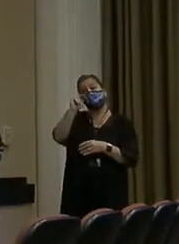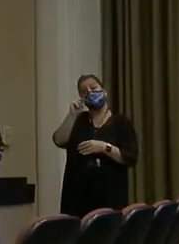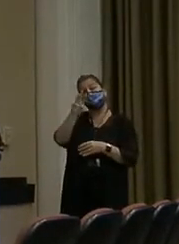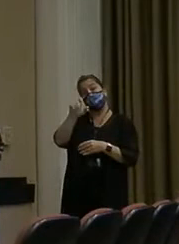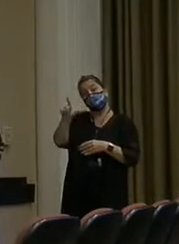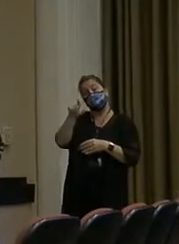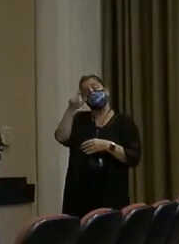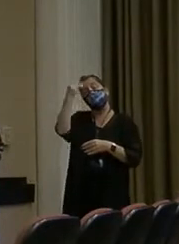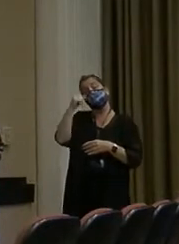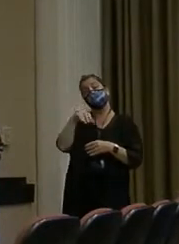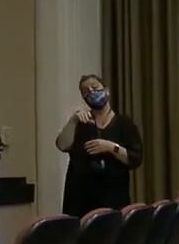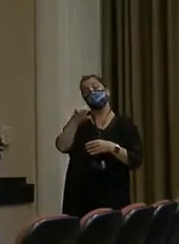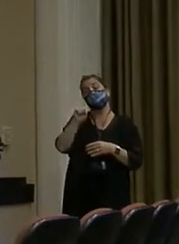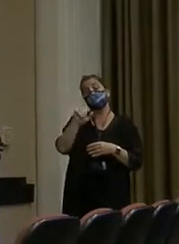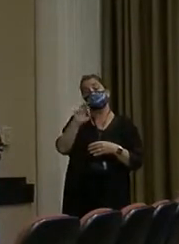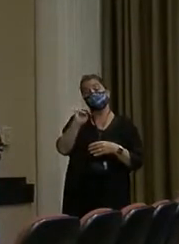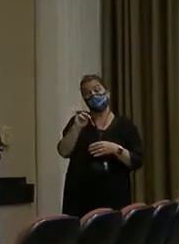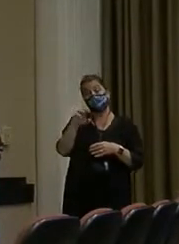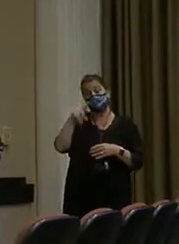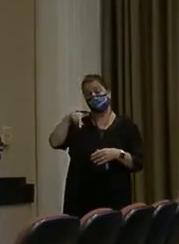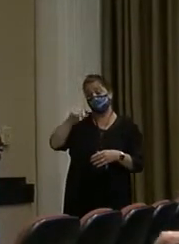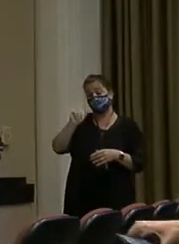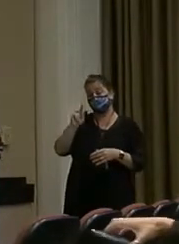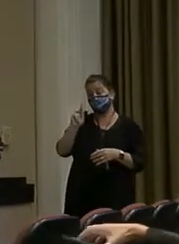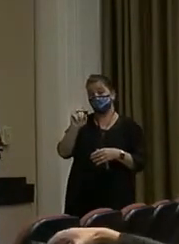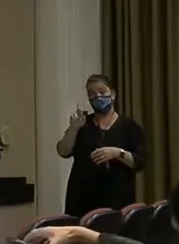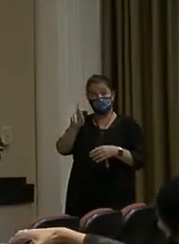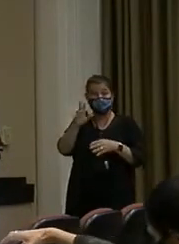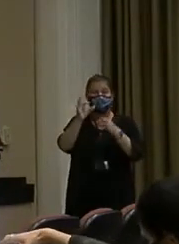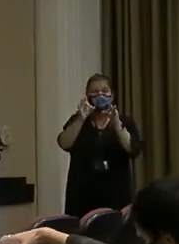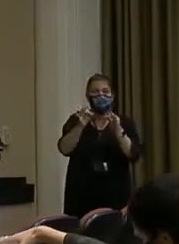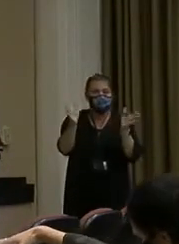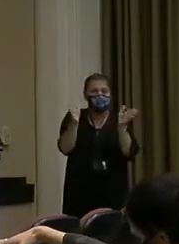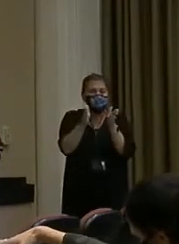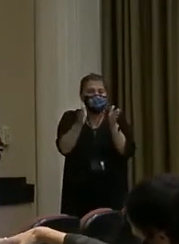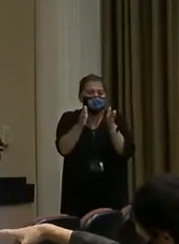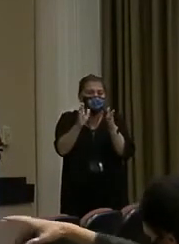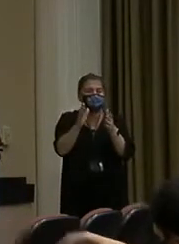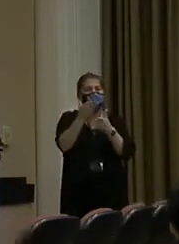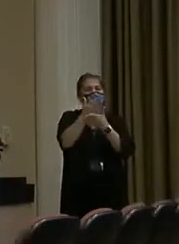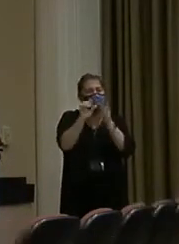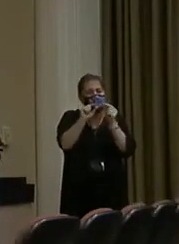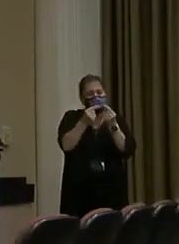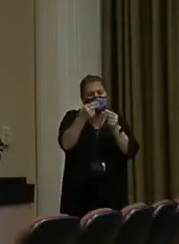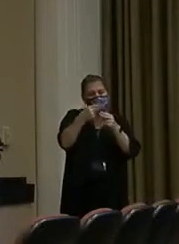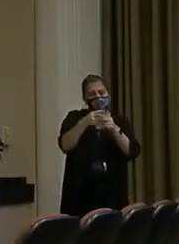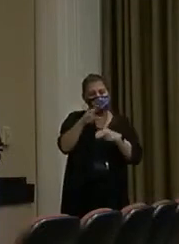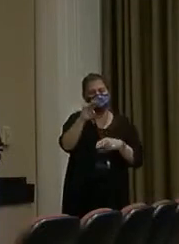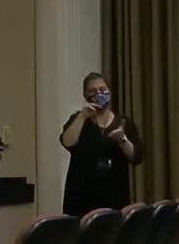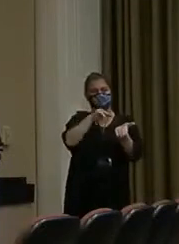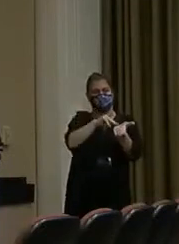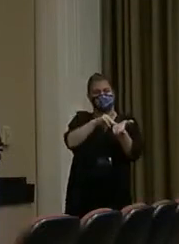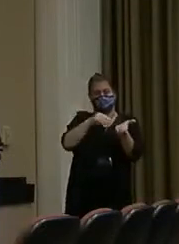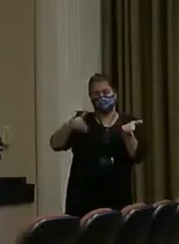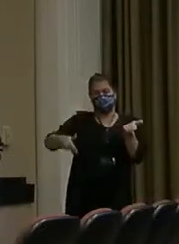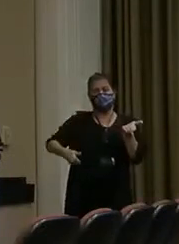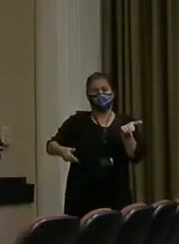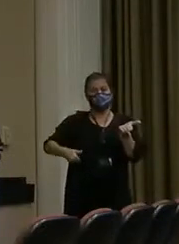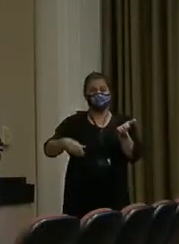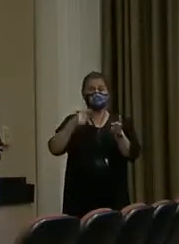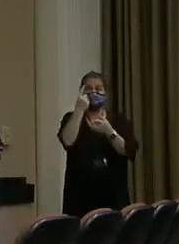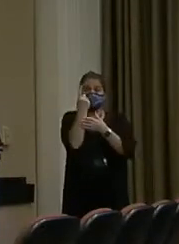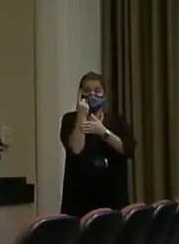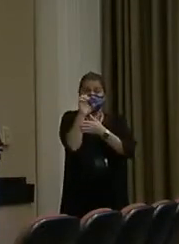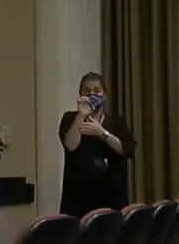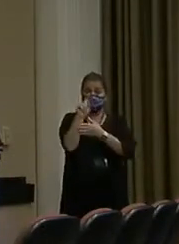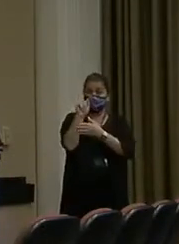when Sam Packer started this little division of medical ethics with one ethicist, of which I was